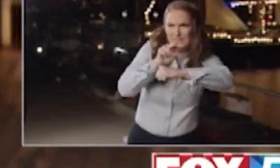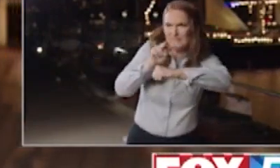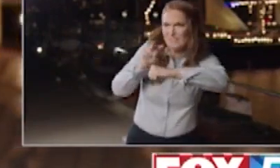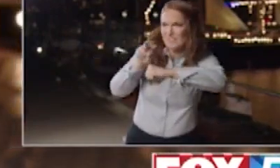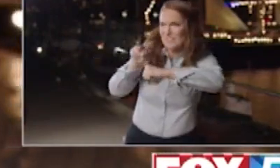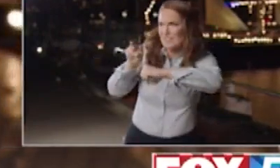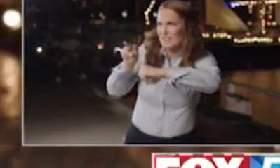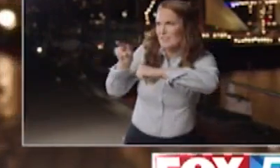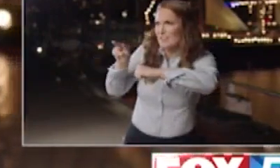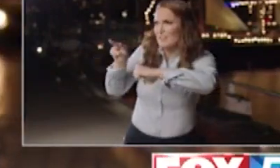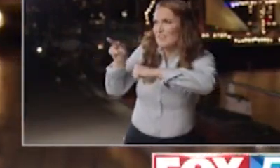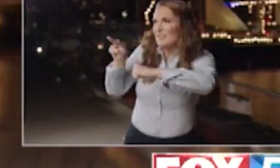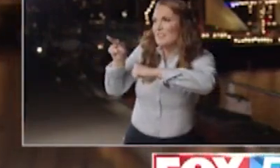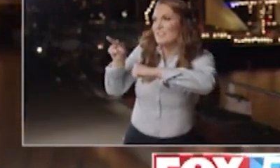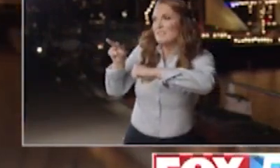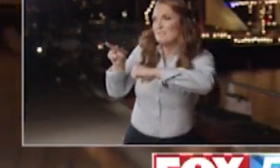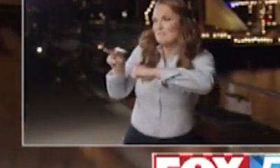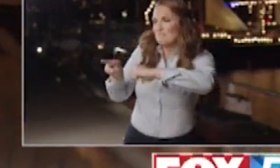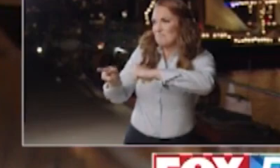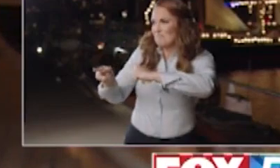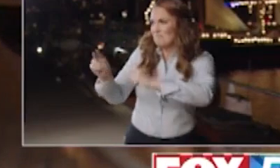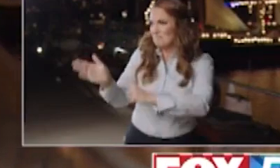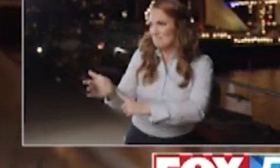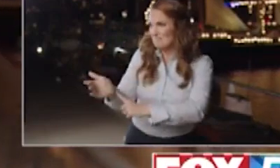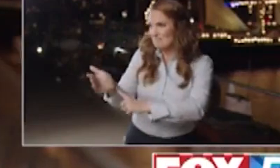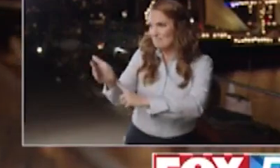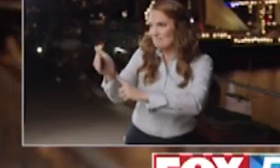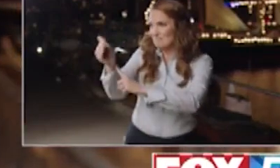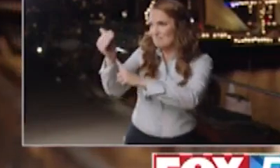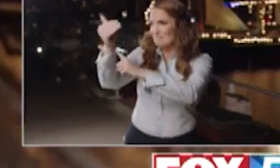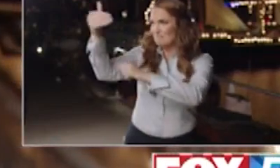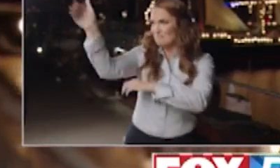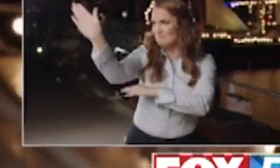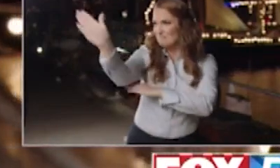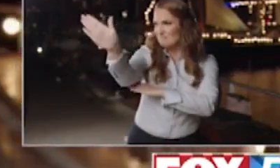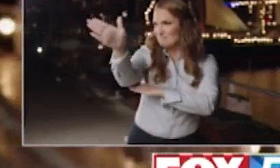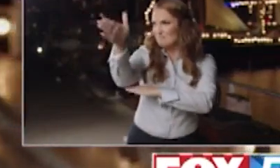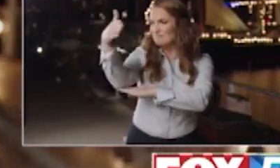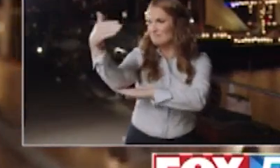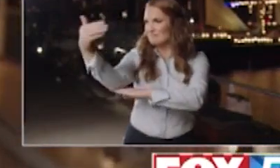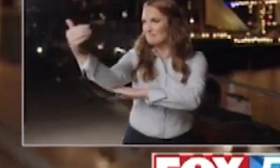ramparts we've watched were so